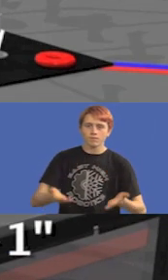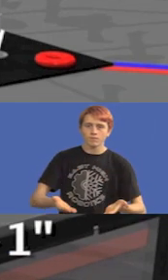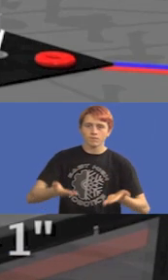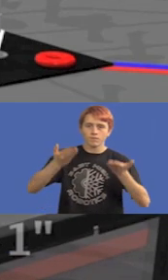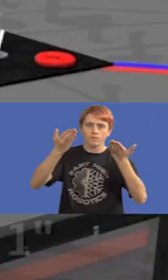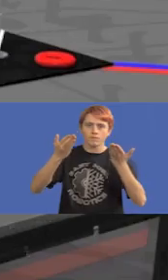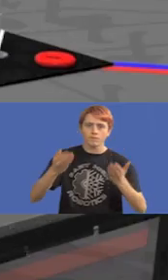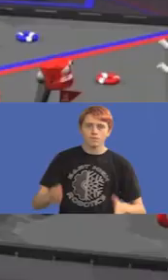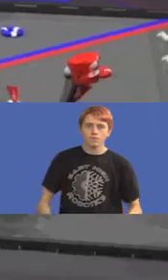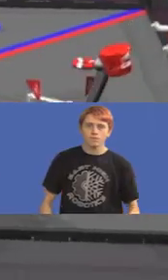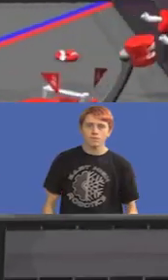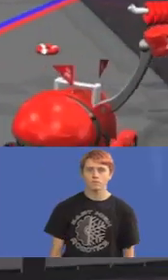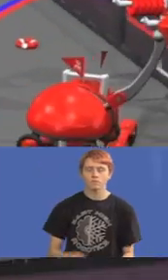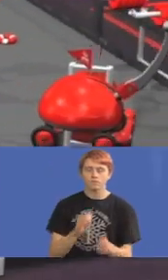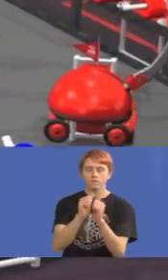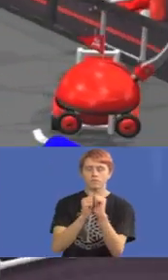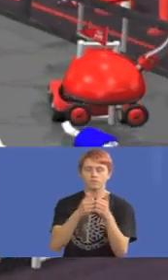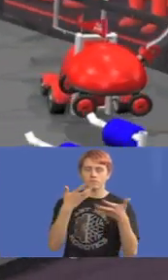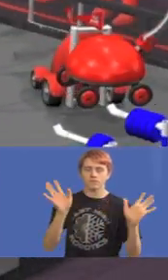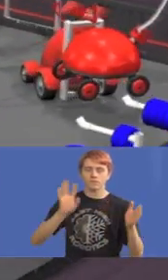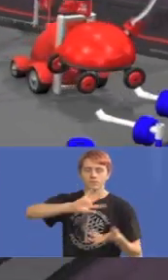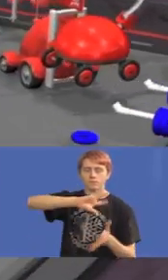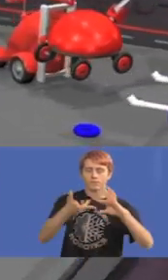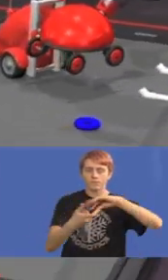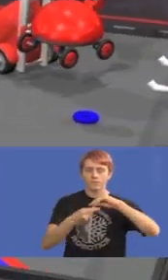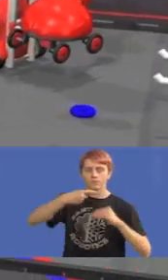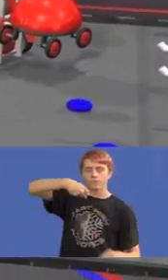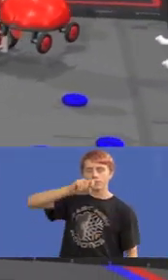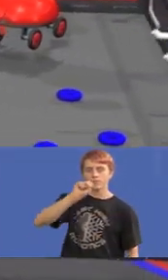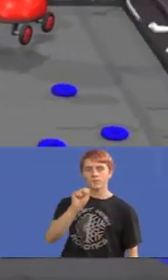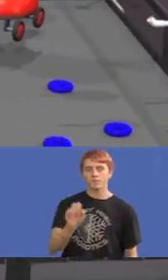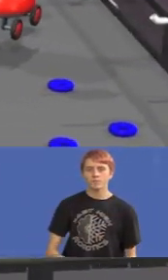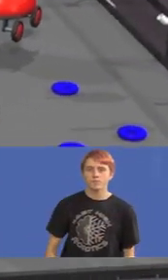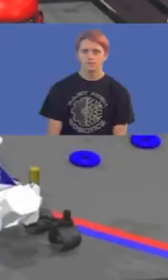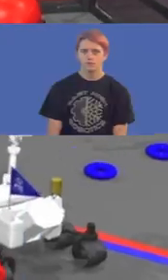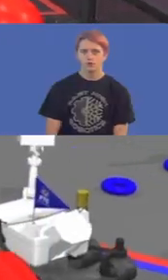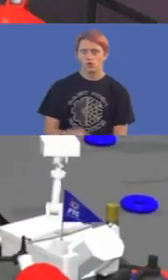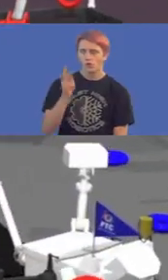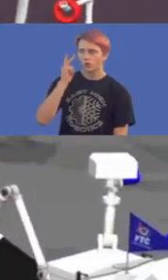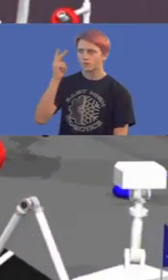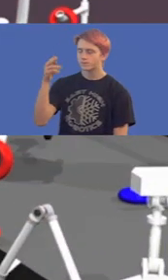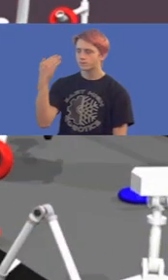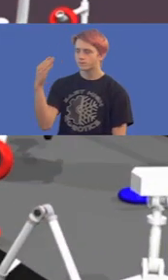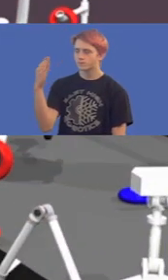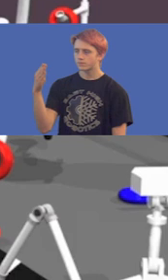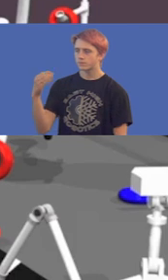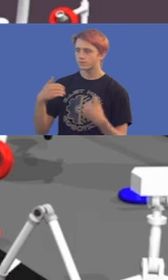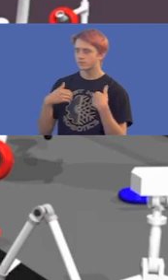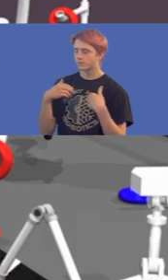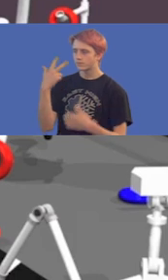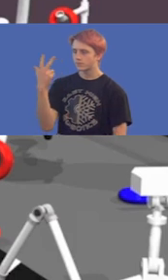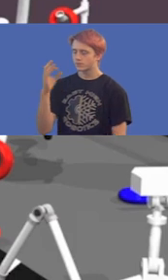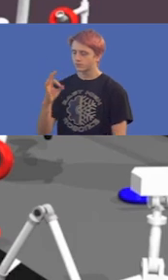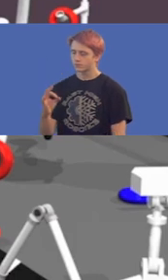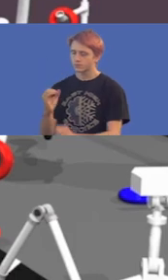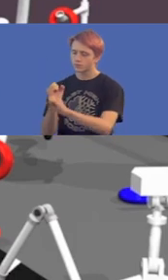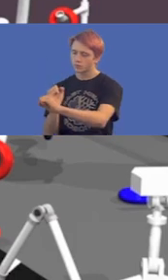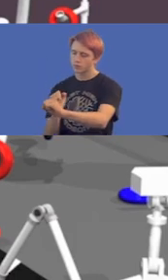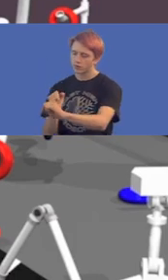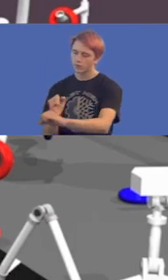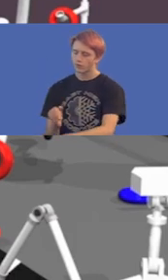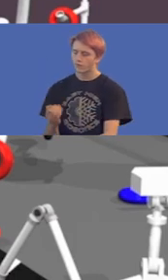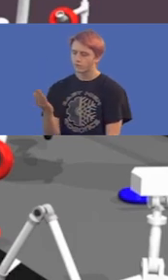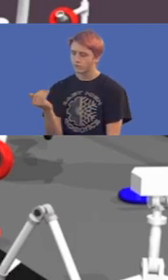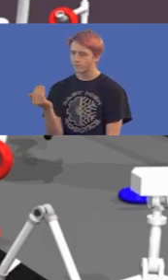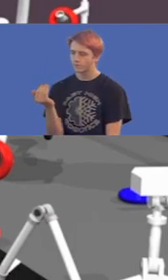lifted. The match is over, so let's add up the scores. We see the blue alliance has 3 rings on the bottom pegs for